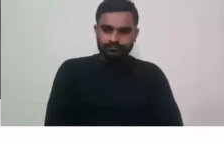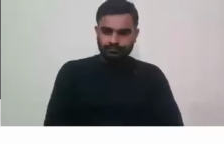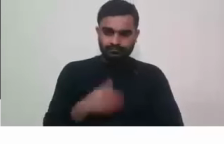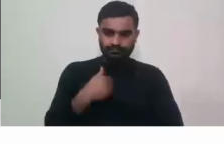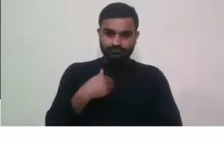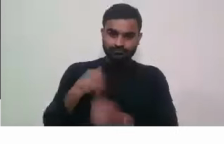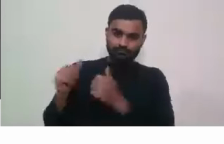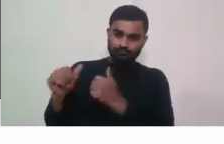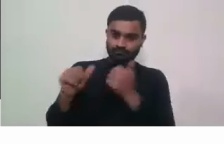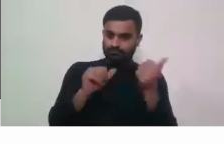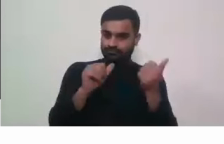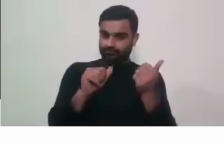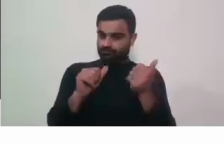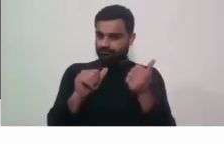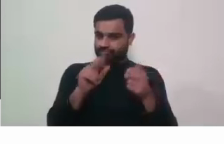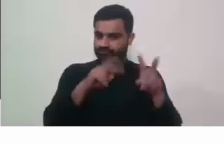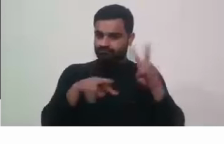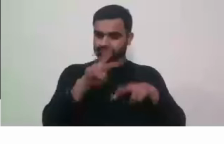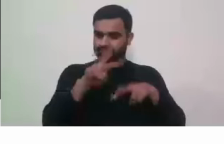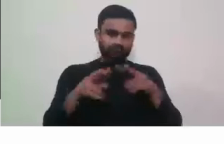to that at the end of the session.